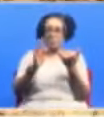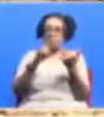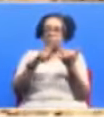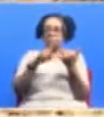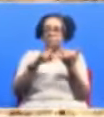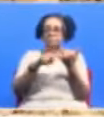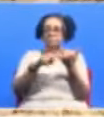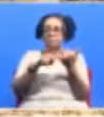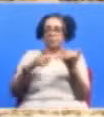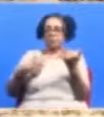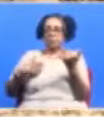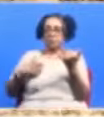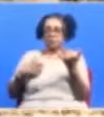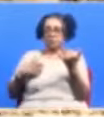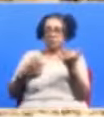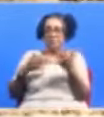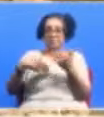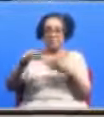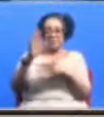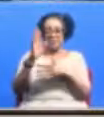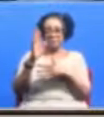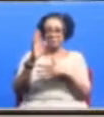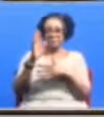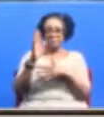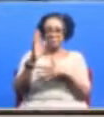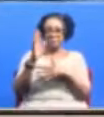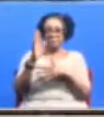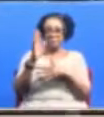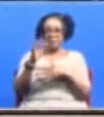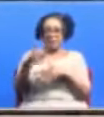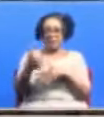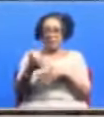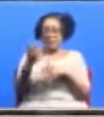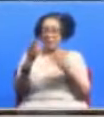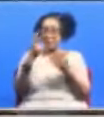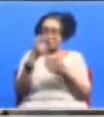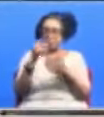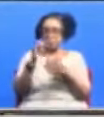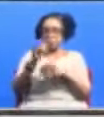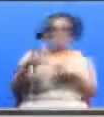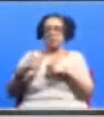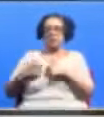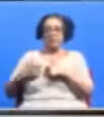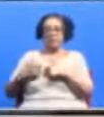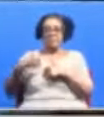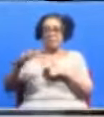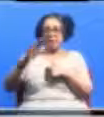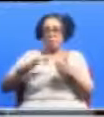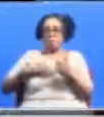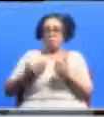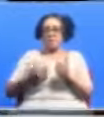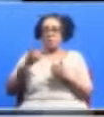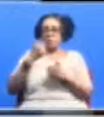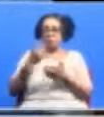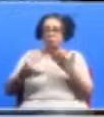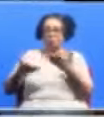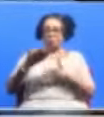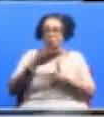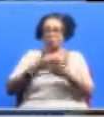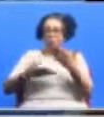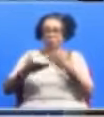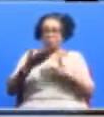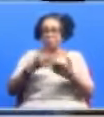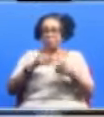and was jailed for 4 years. The other suspect was a lover, a woman he cohabited with following the death of